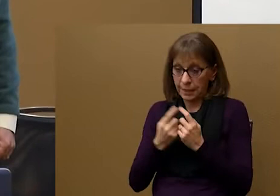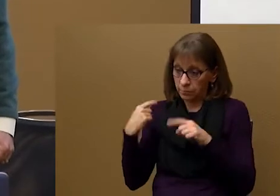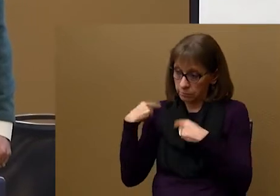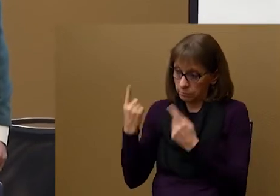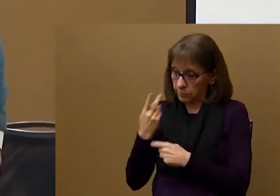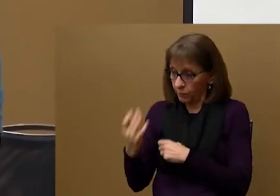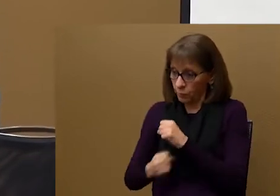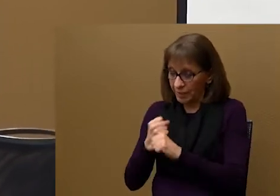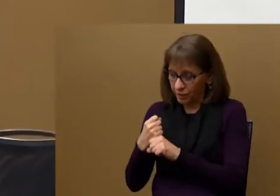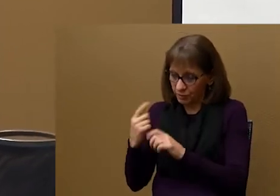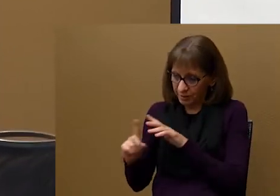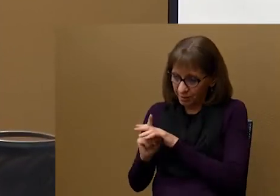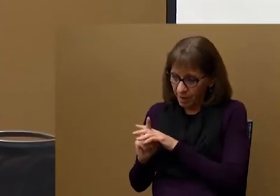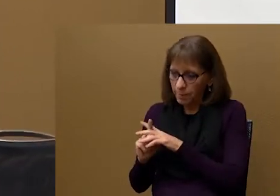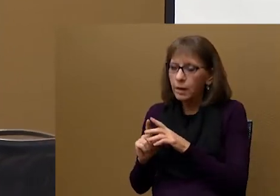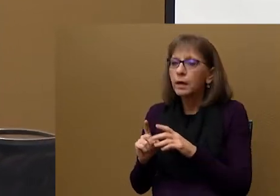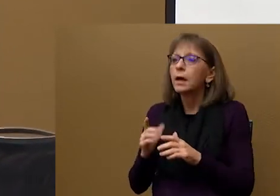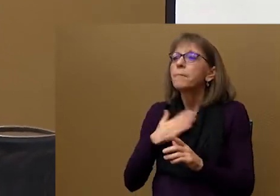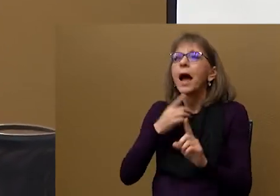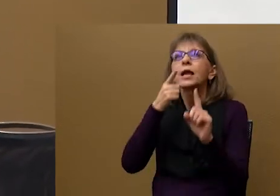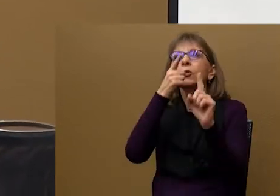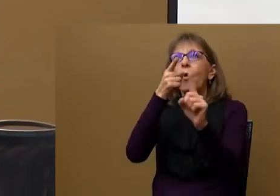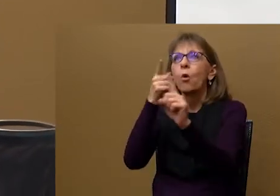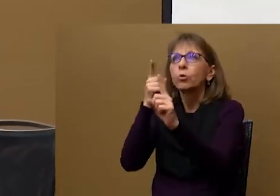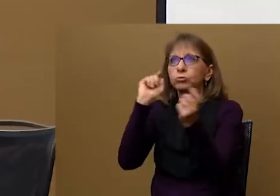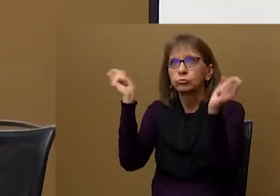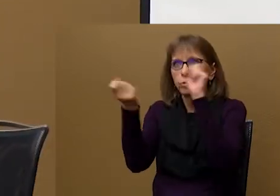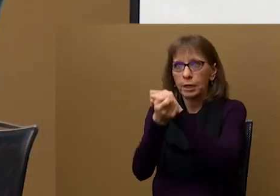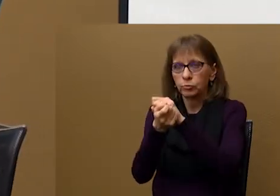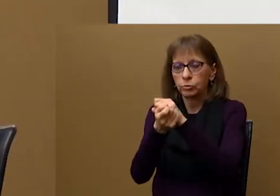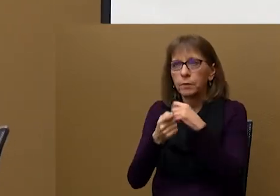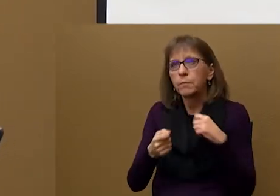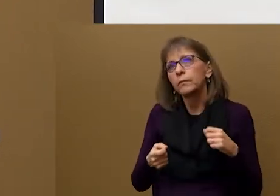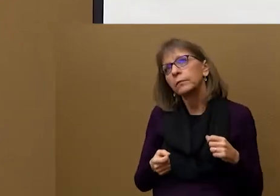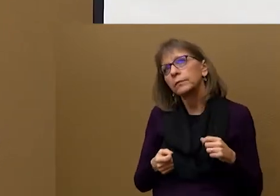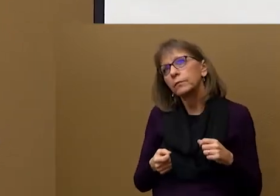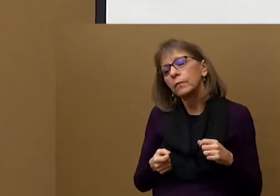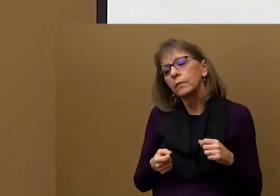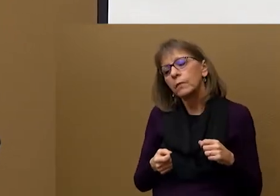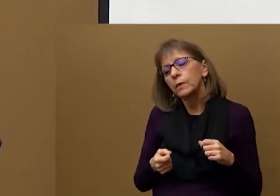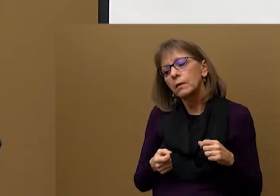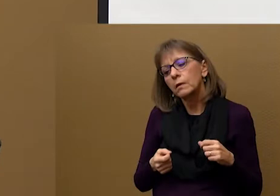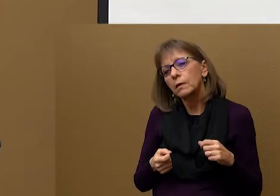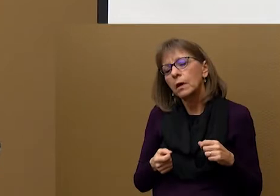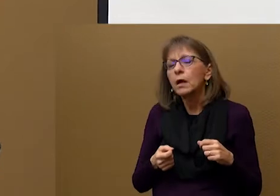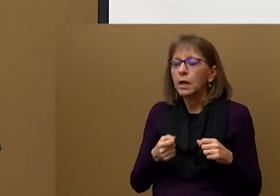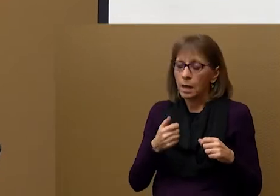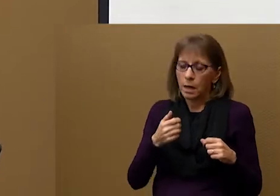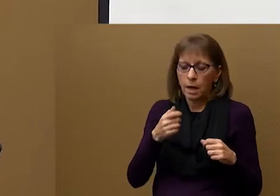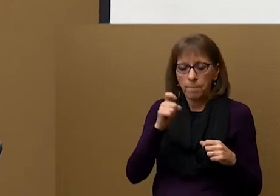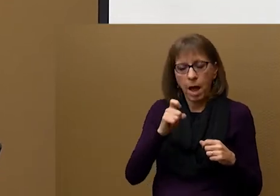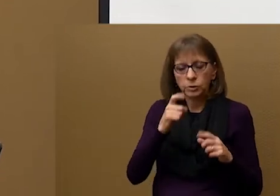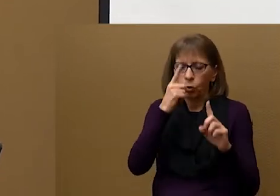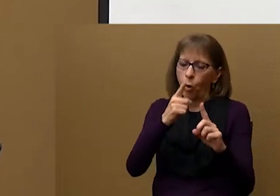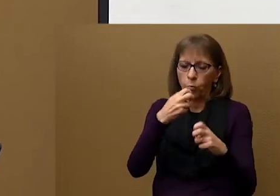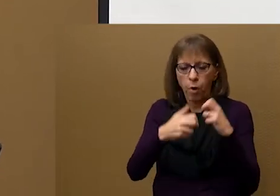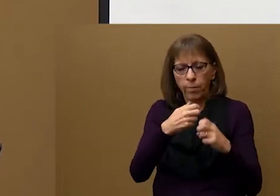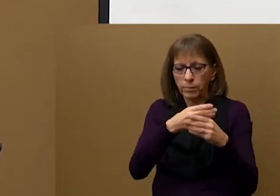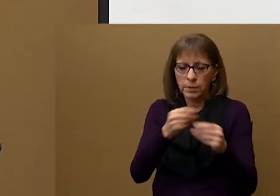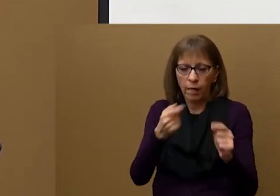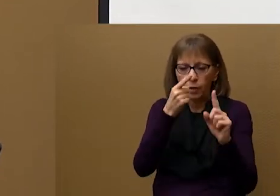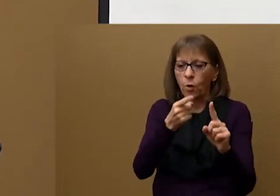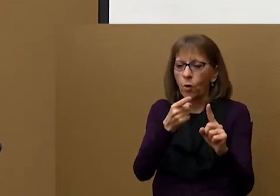of come up within our team over the past couple years is my goals have really changed from problem